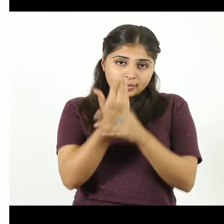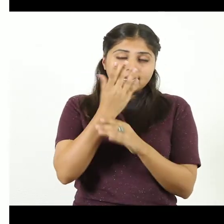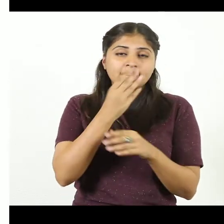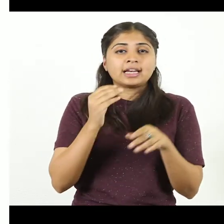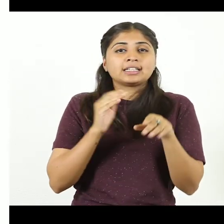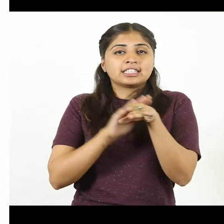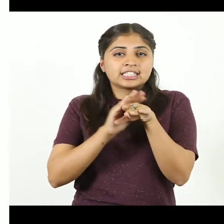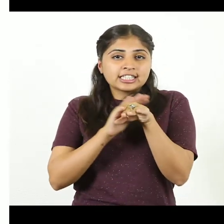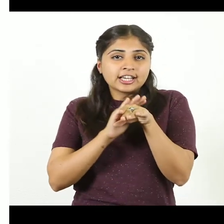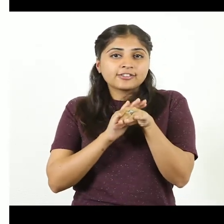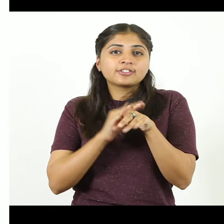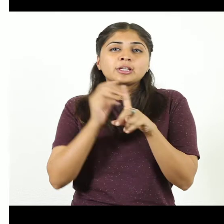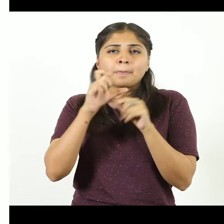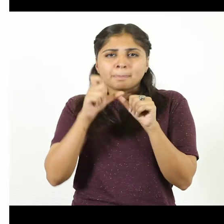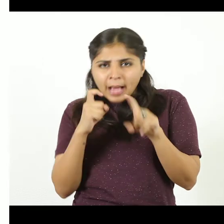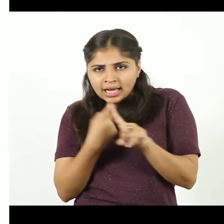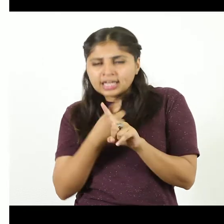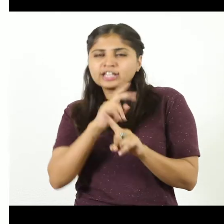more.